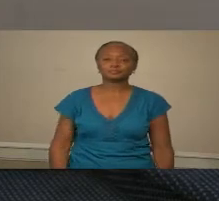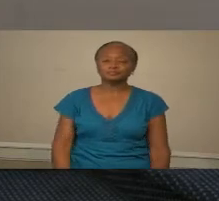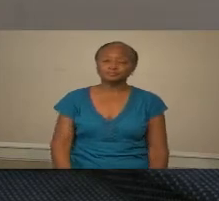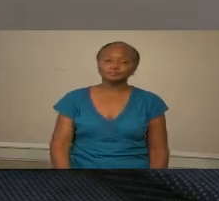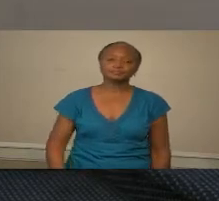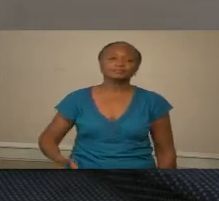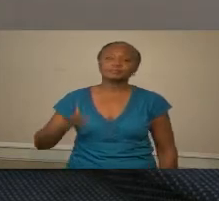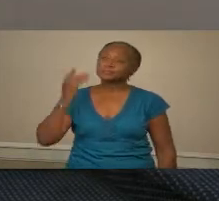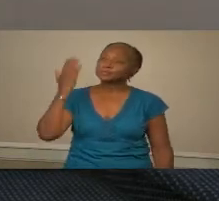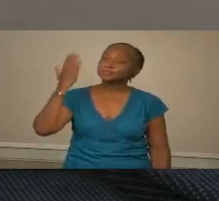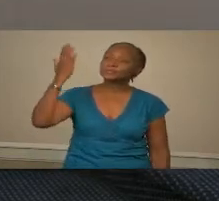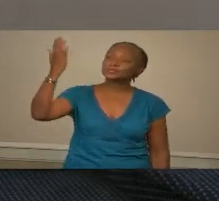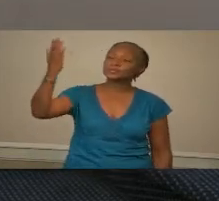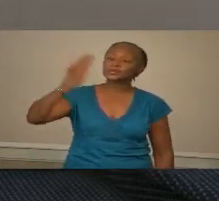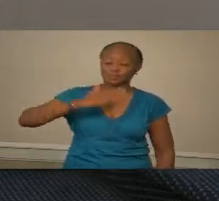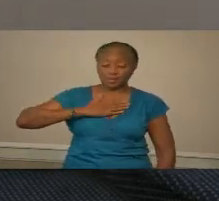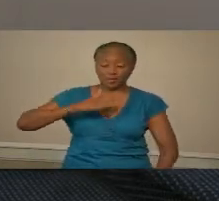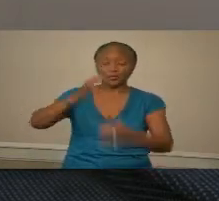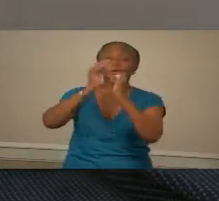Here's my